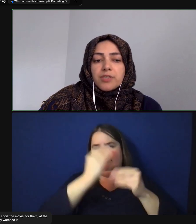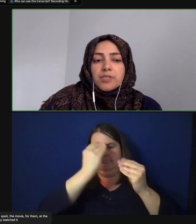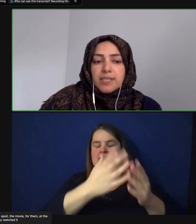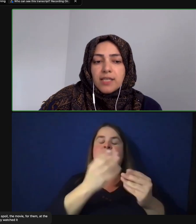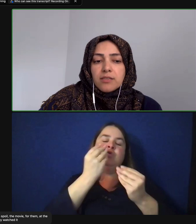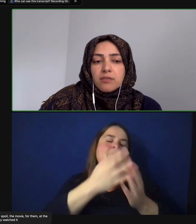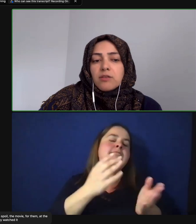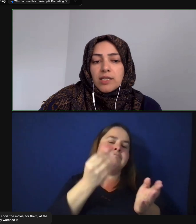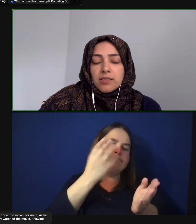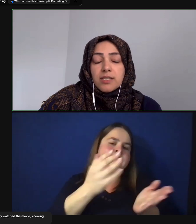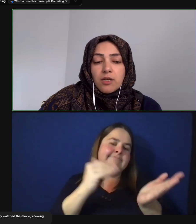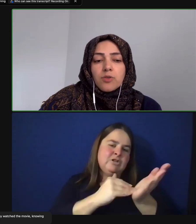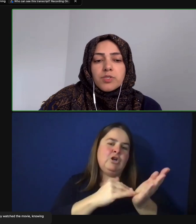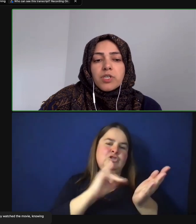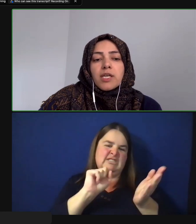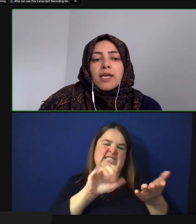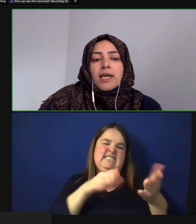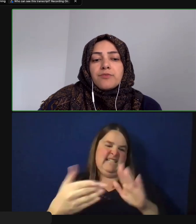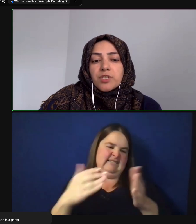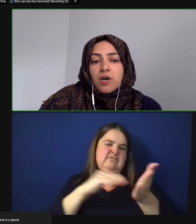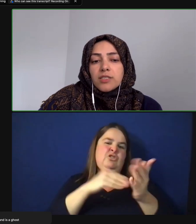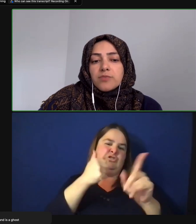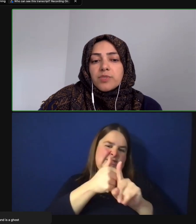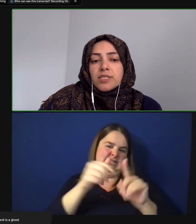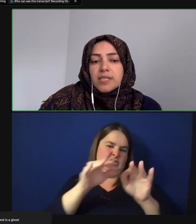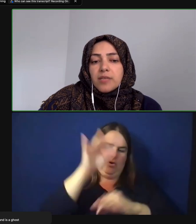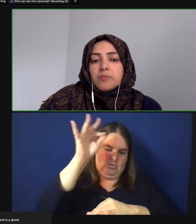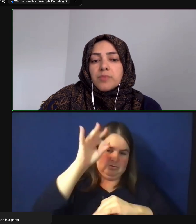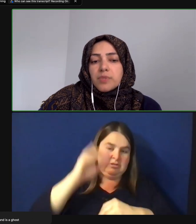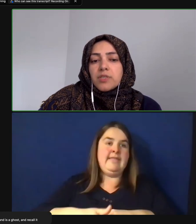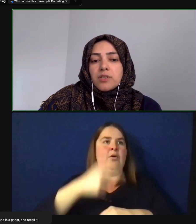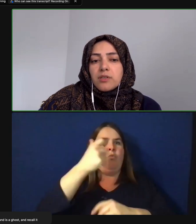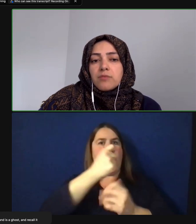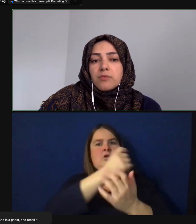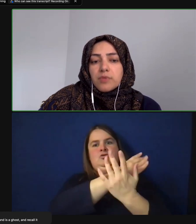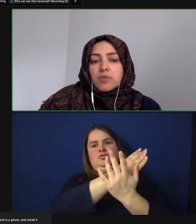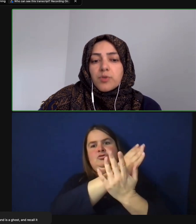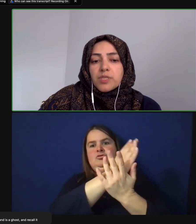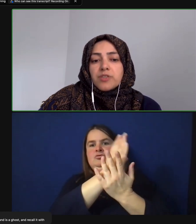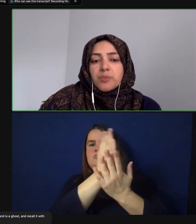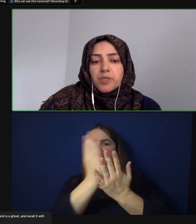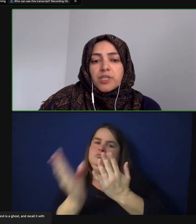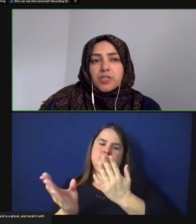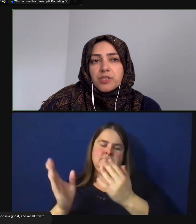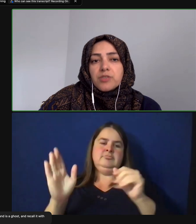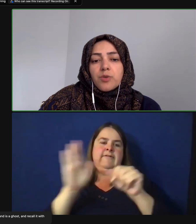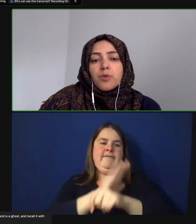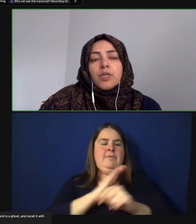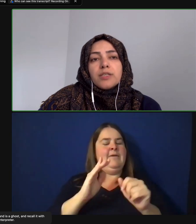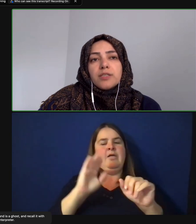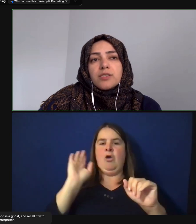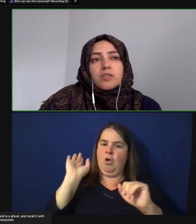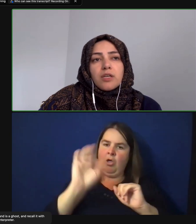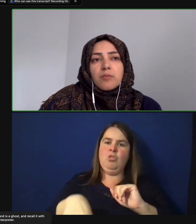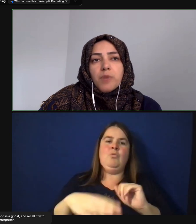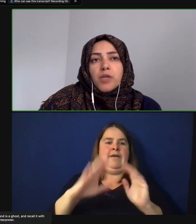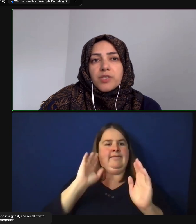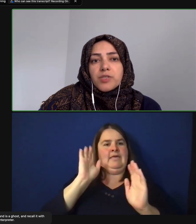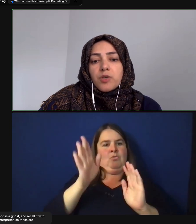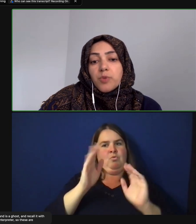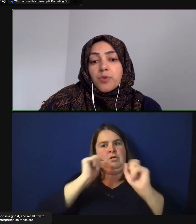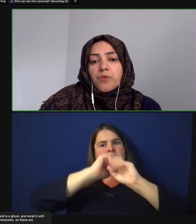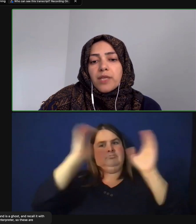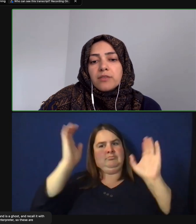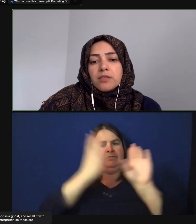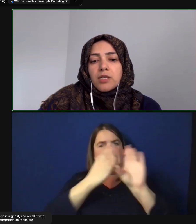the doctor is dead and is a ghost, and recall it with the same ghost interpretation. So these